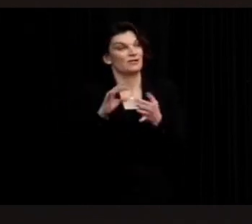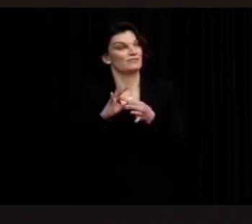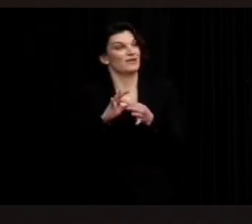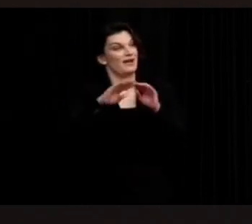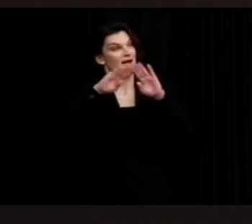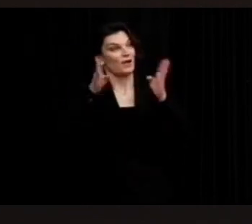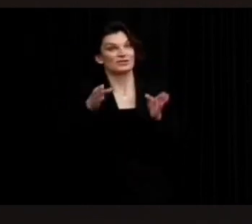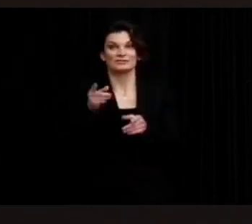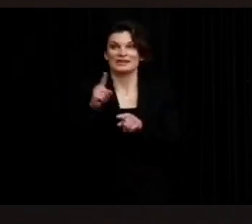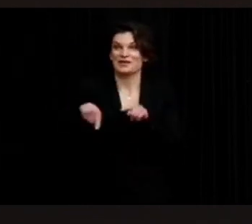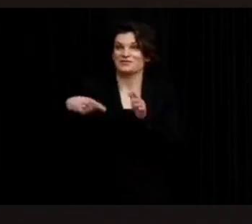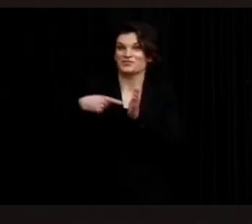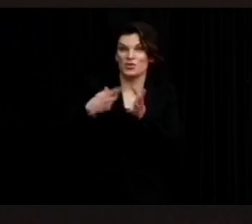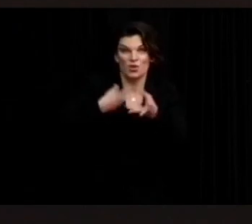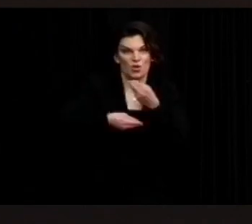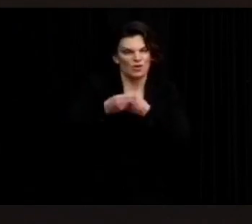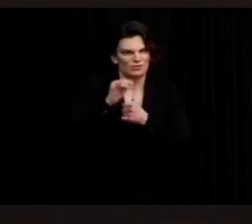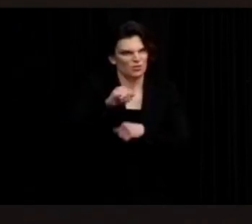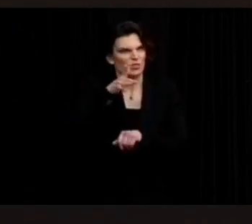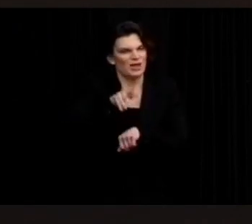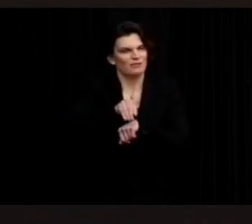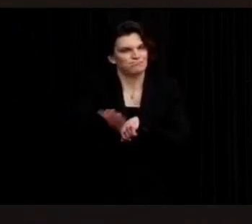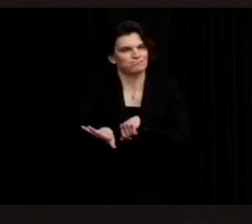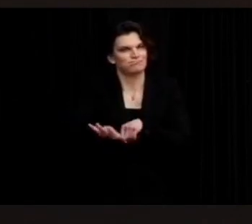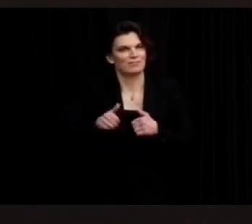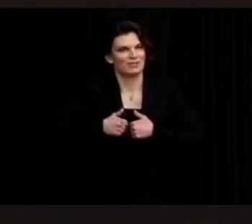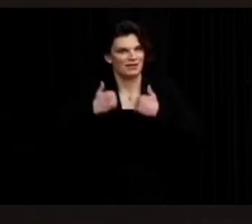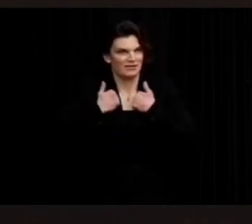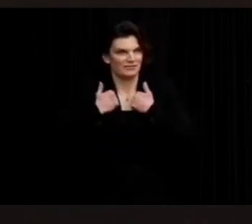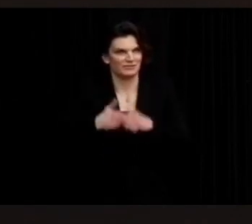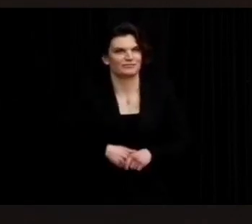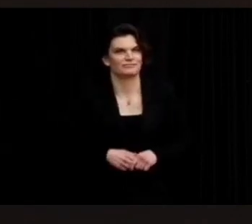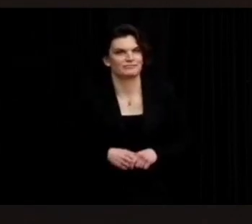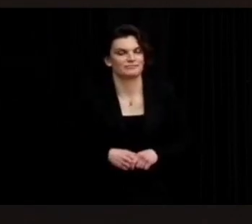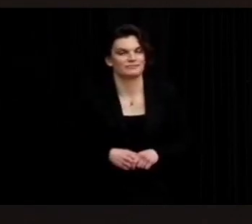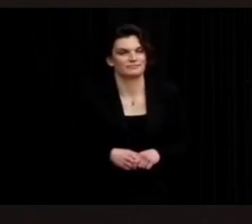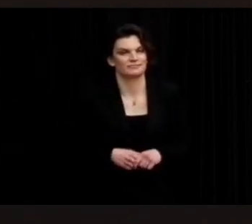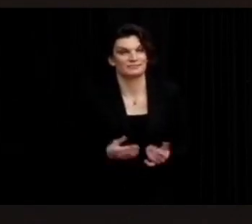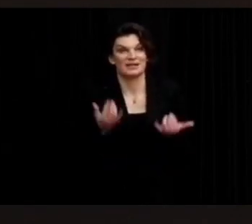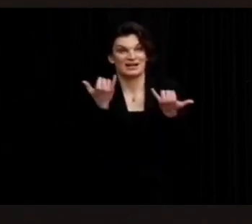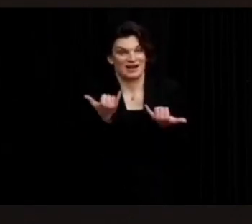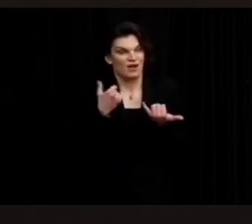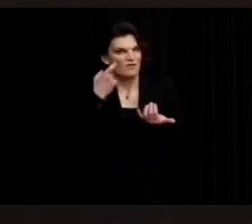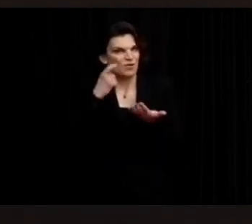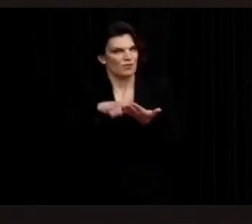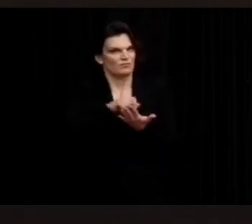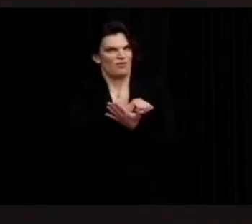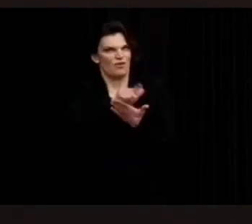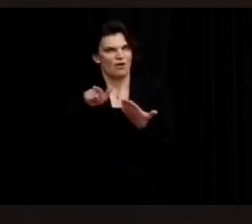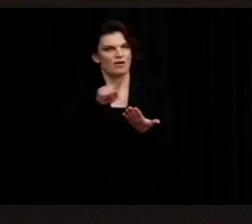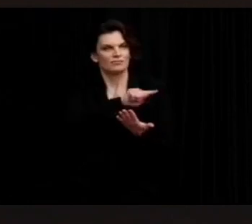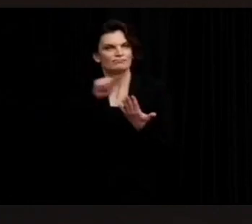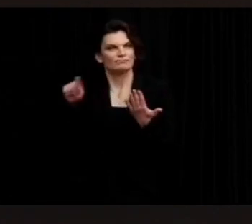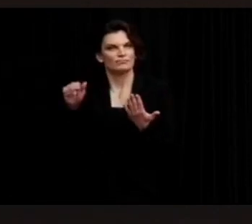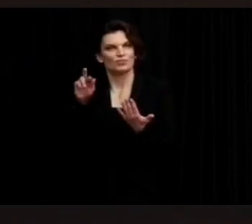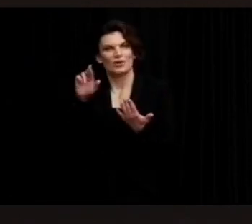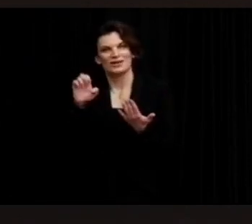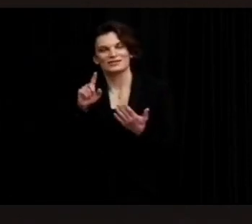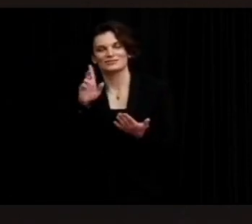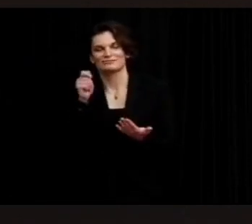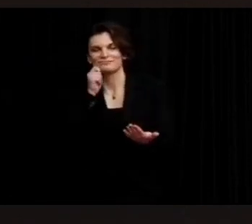every Michigander, regardless of who they are. Michiganders of every race are having a harder and harder time buying their first